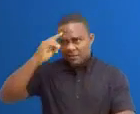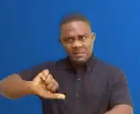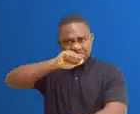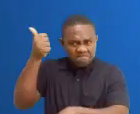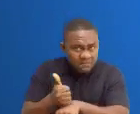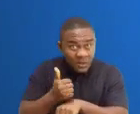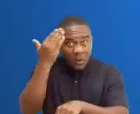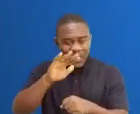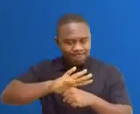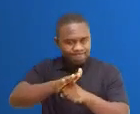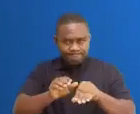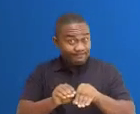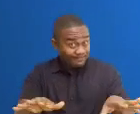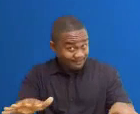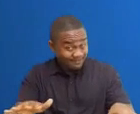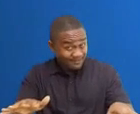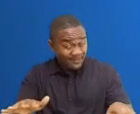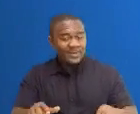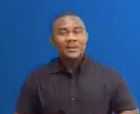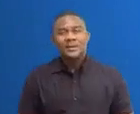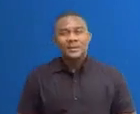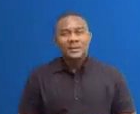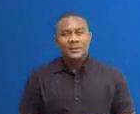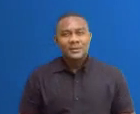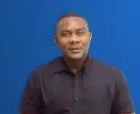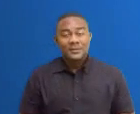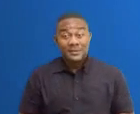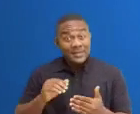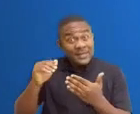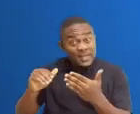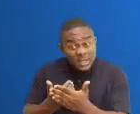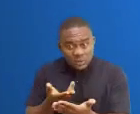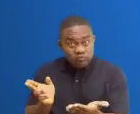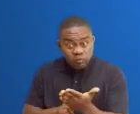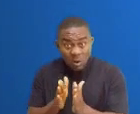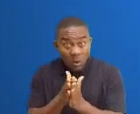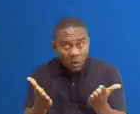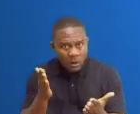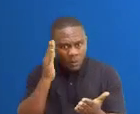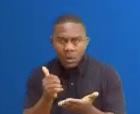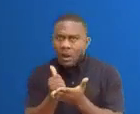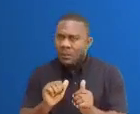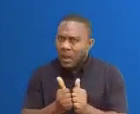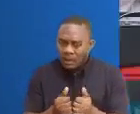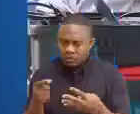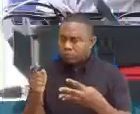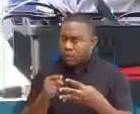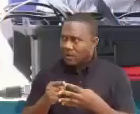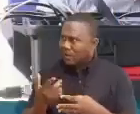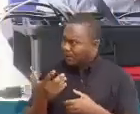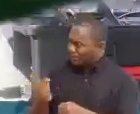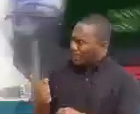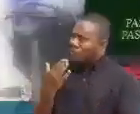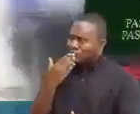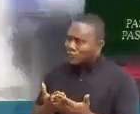3. Reduce voter impersonation and multiple voting. And 4. Ensure transparent and peaceful elections. As an applicant, you